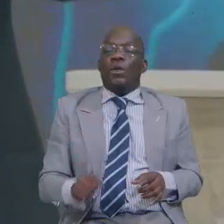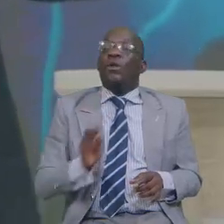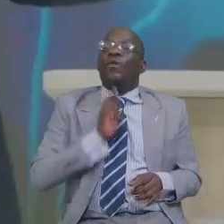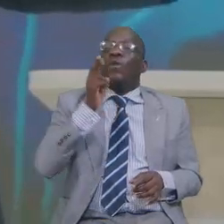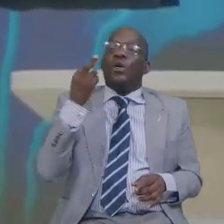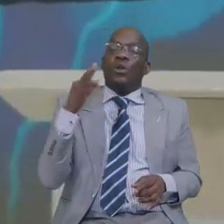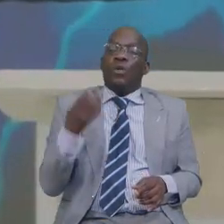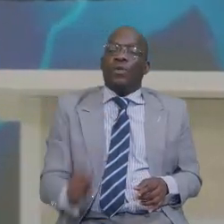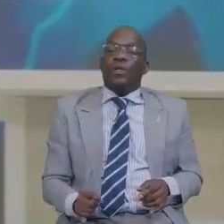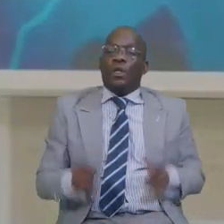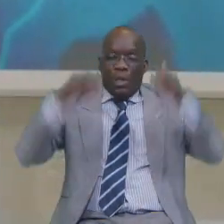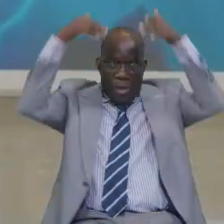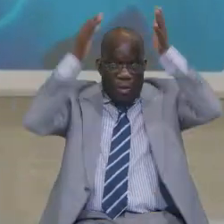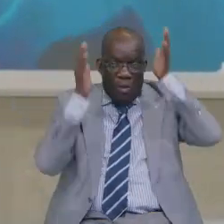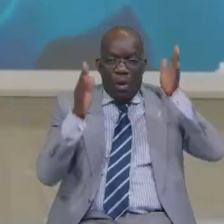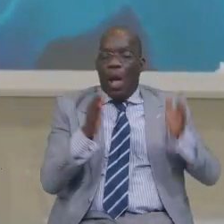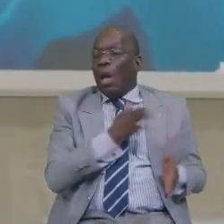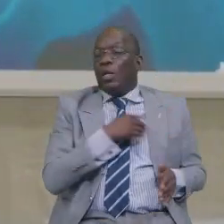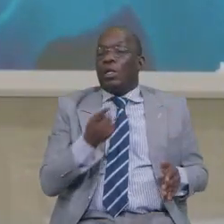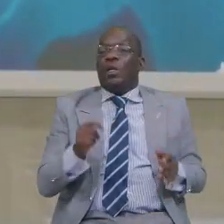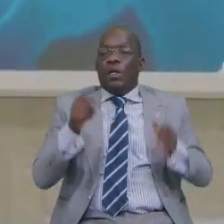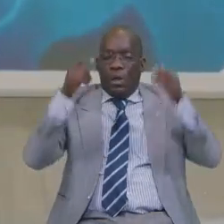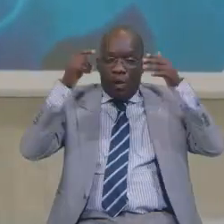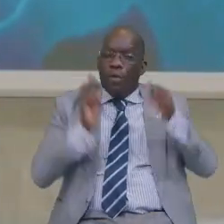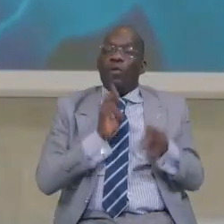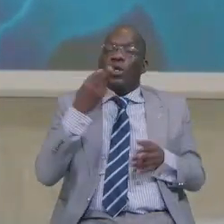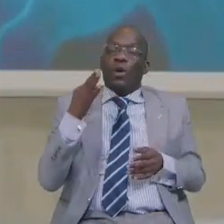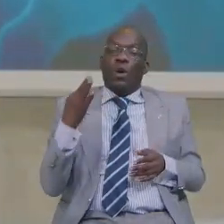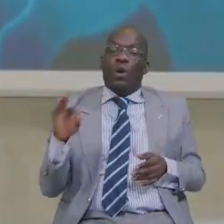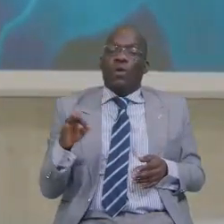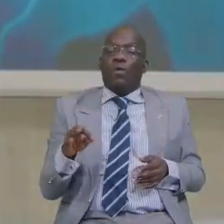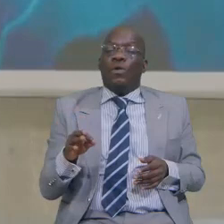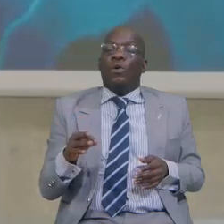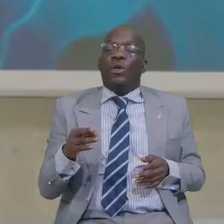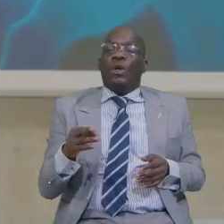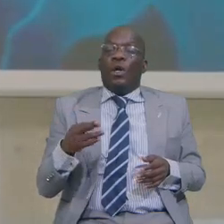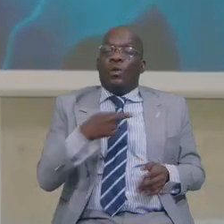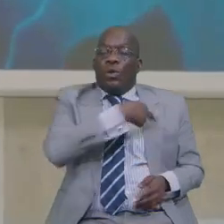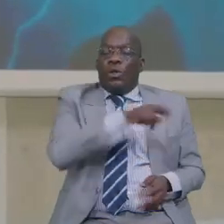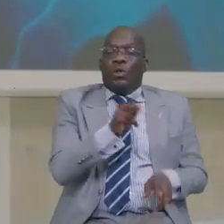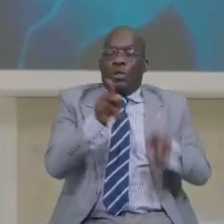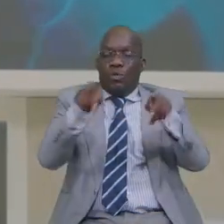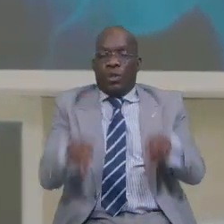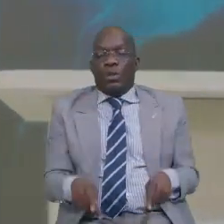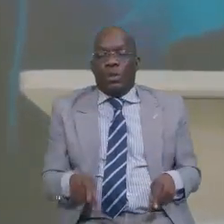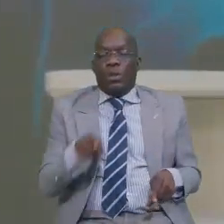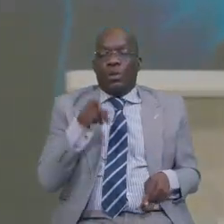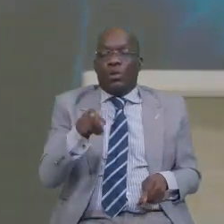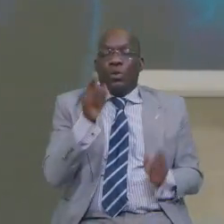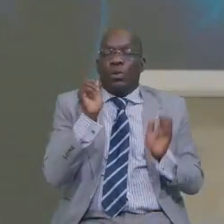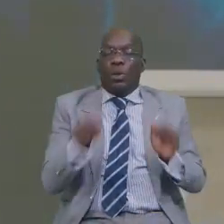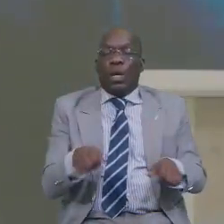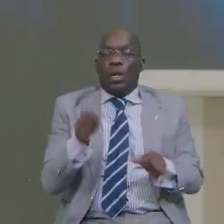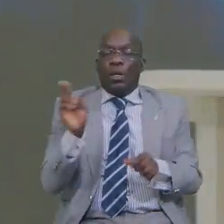the voice of a religious reverend. We don't need that. You don't need that. You can use your